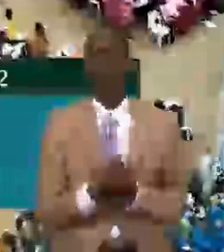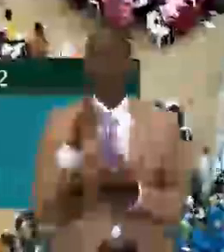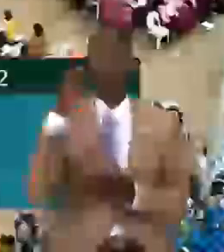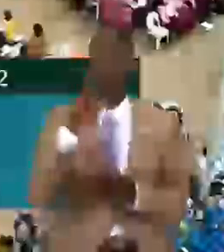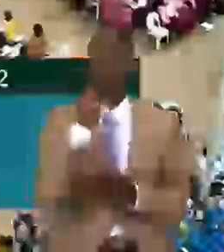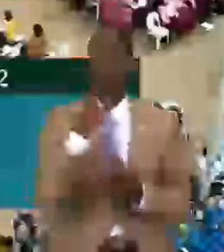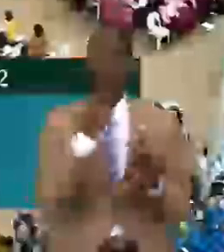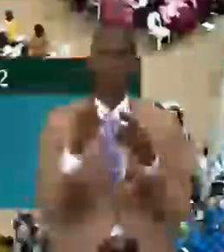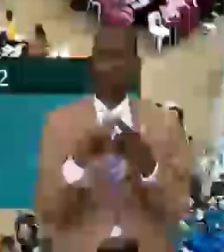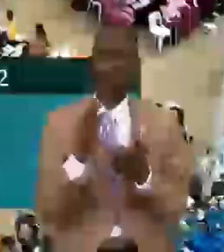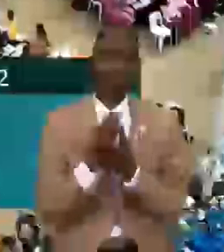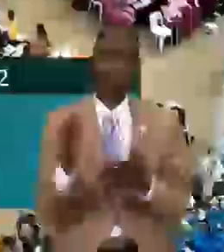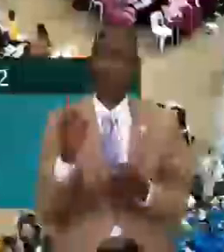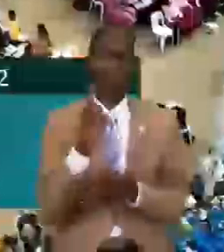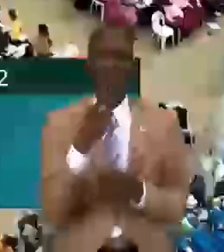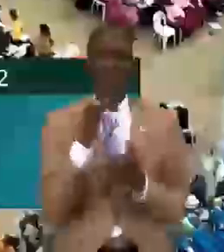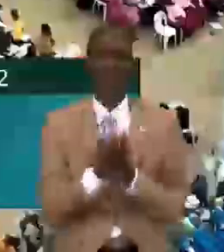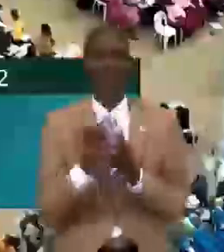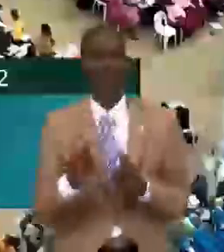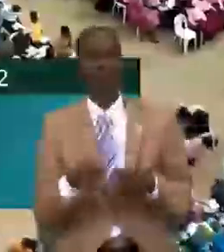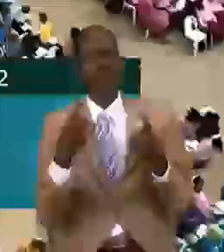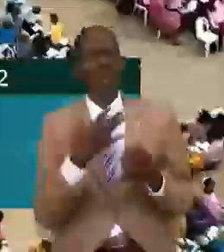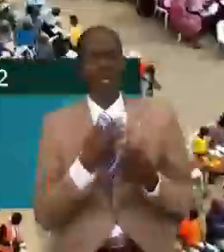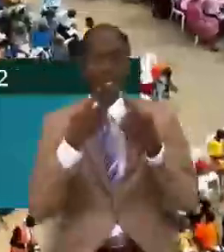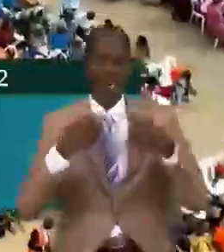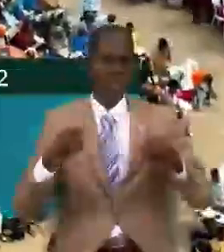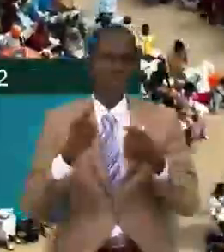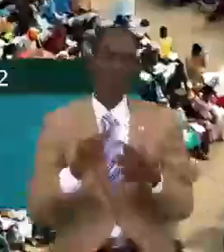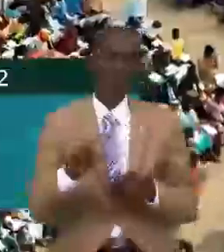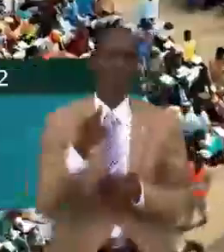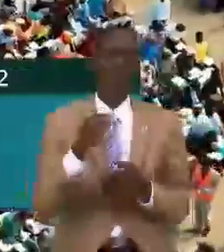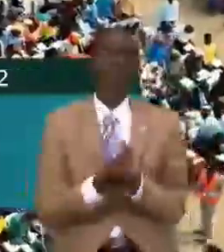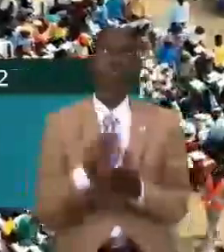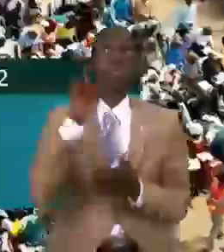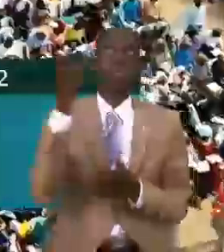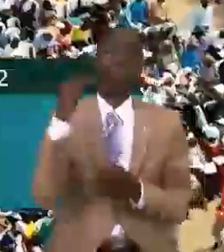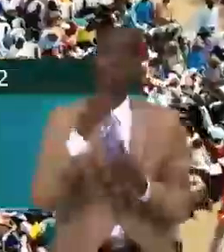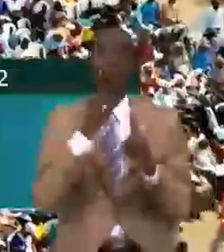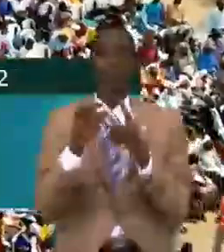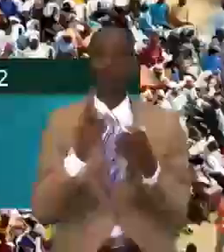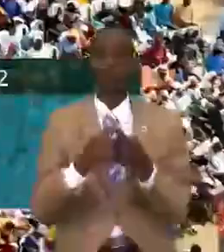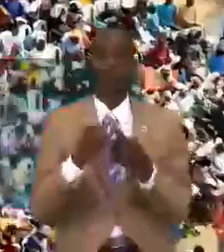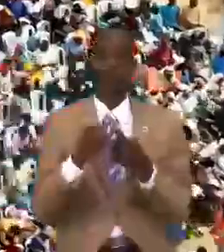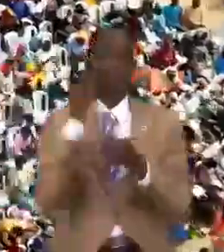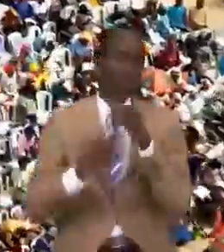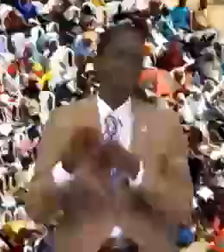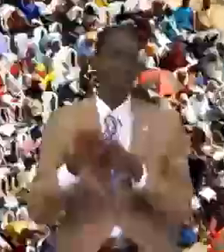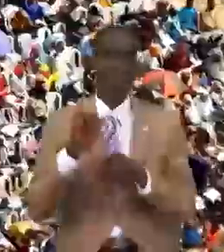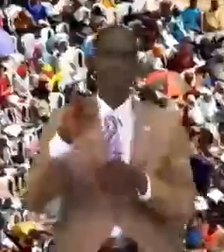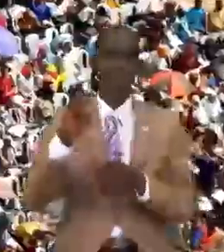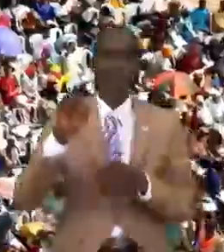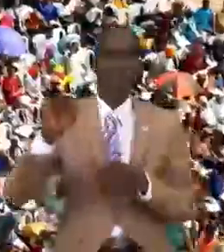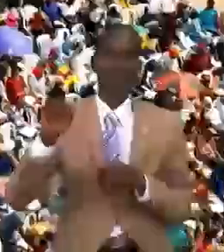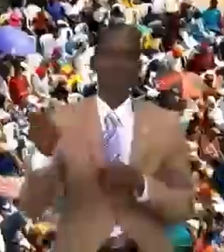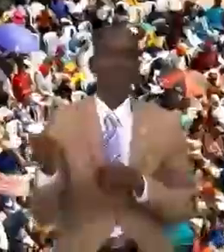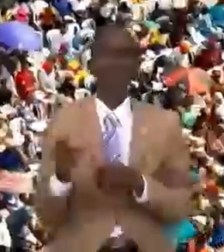them. He was talking to Isaiah. Say to them. He was talking to, you know, the apostles that came, because they